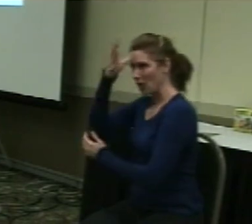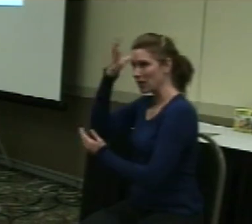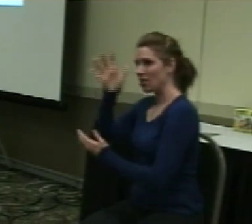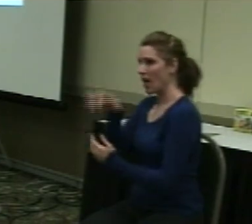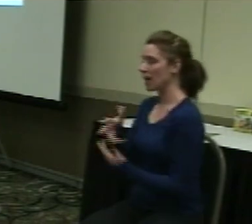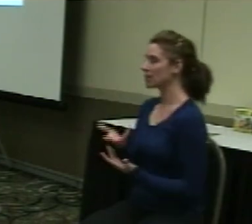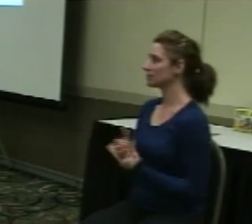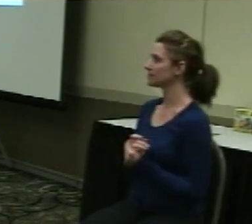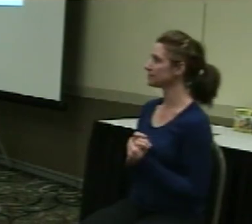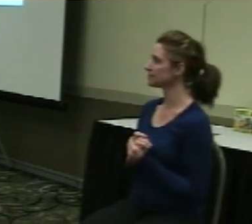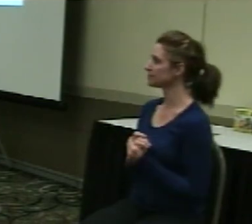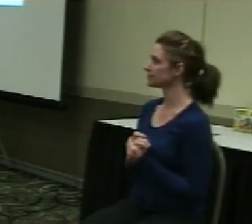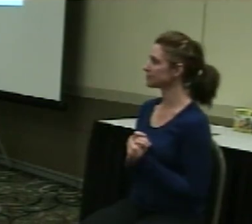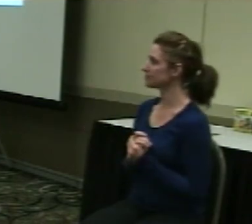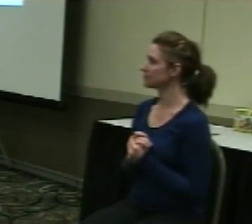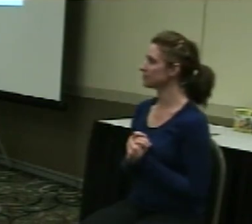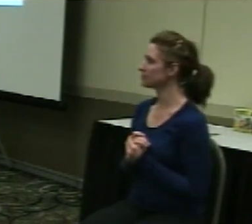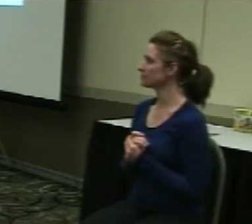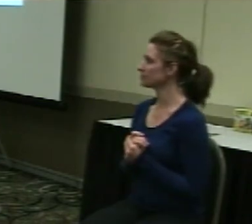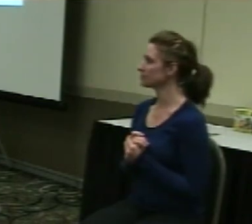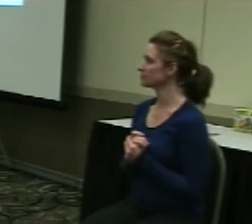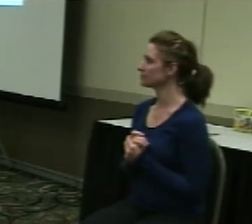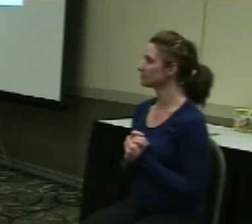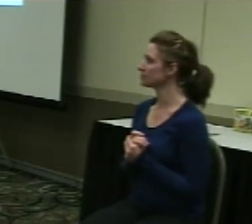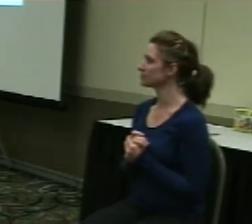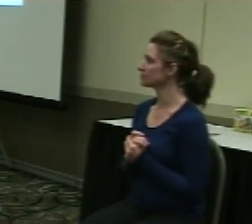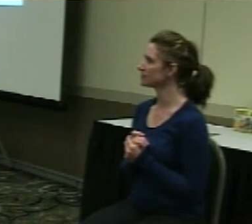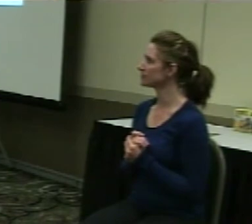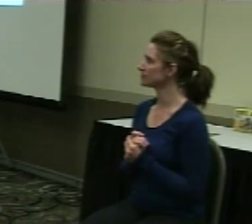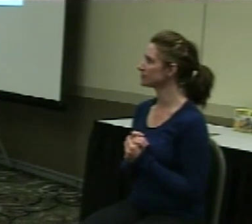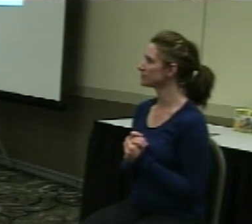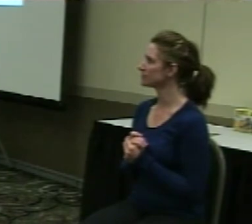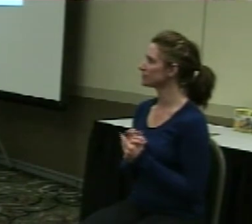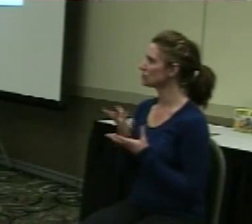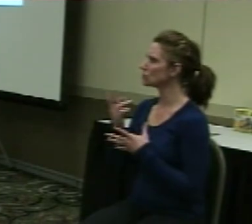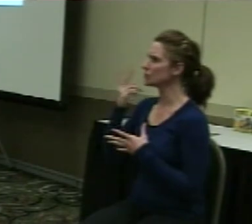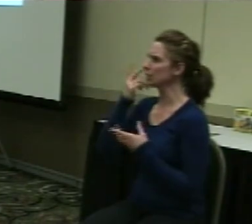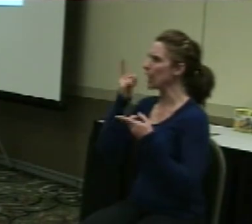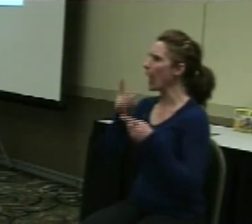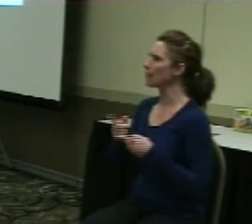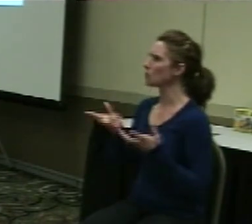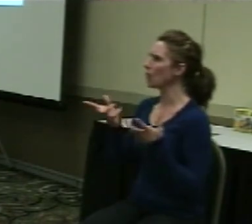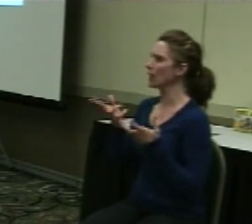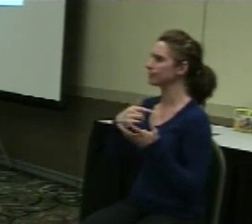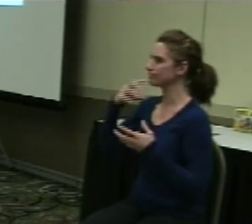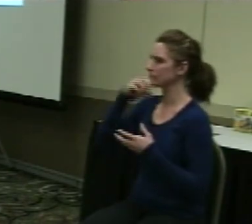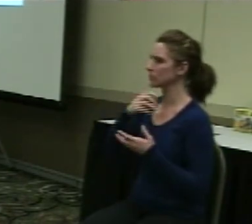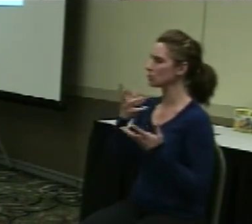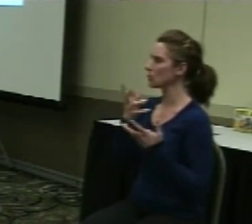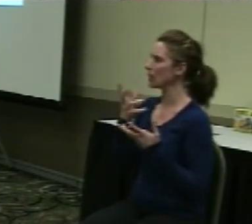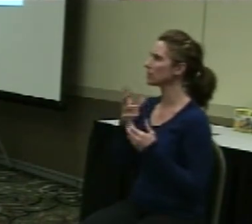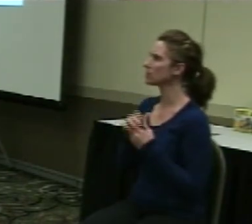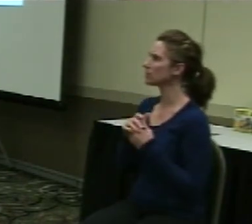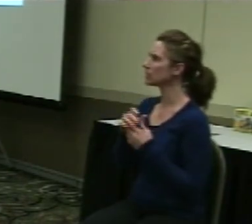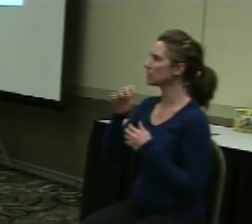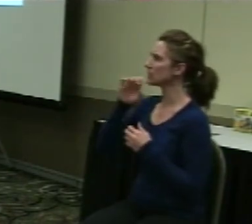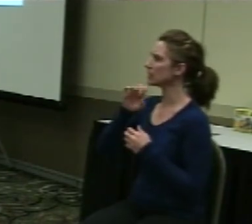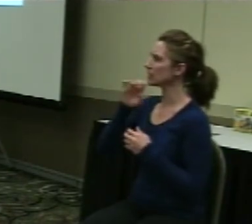seen that? Have you seen this happen? Just this week. Just this week, she said. Just this week. What age is the